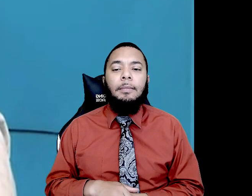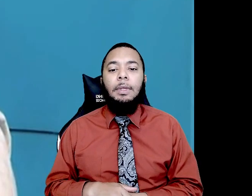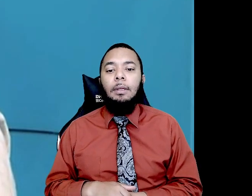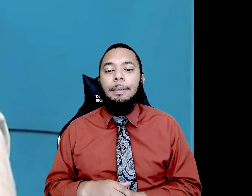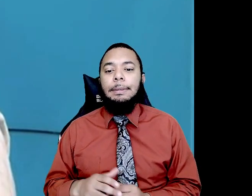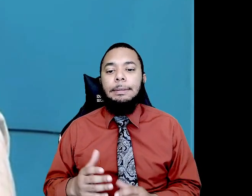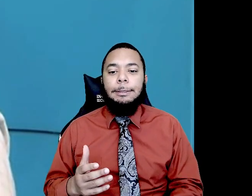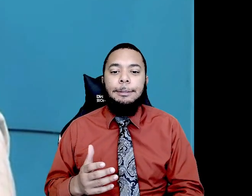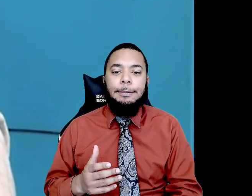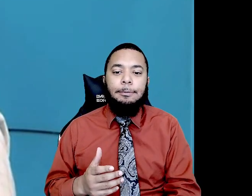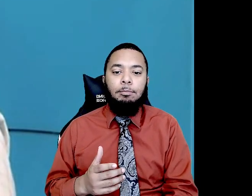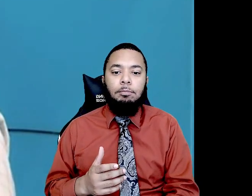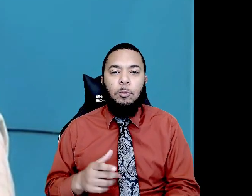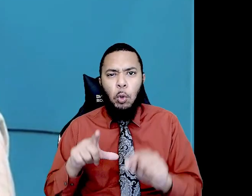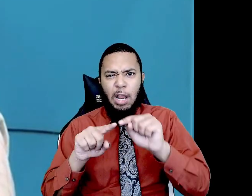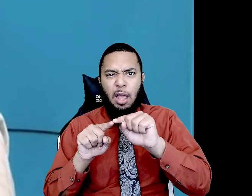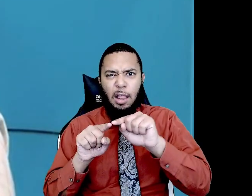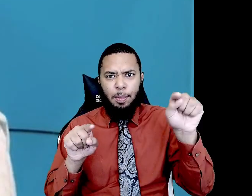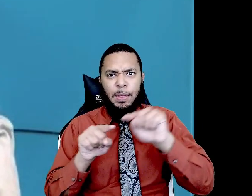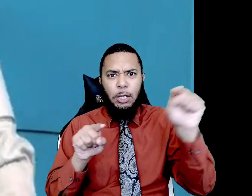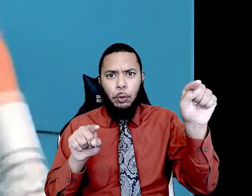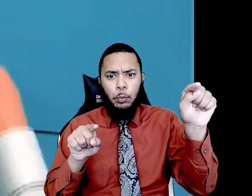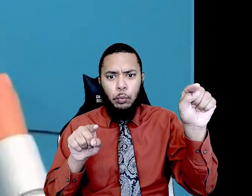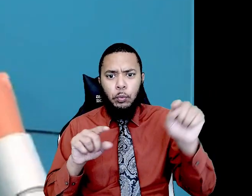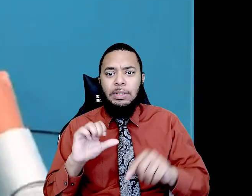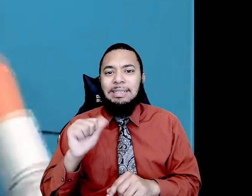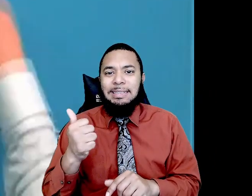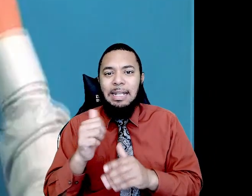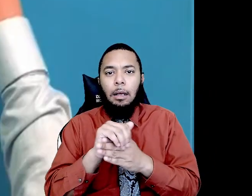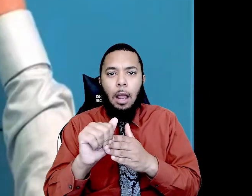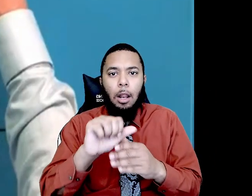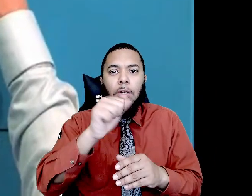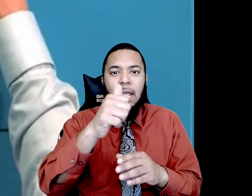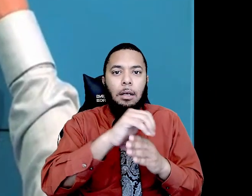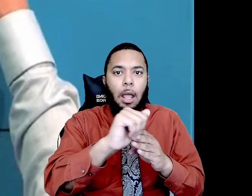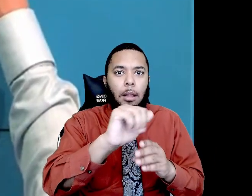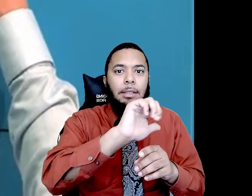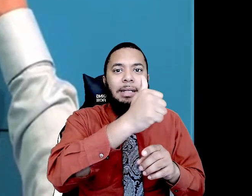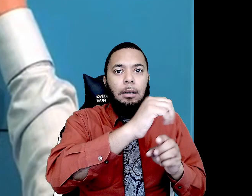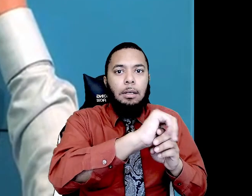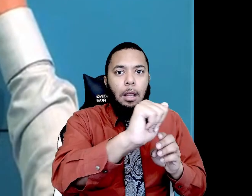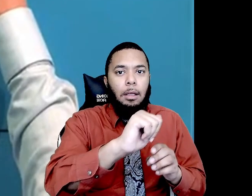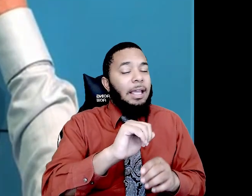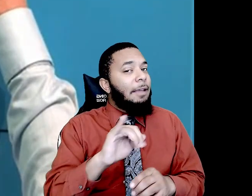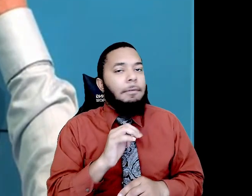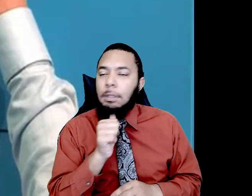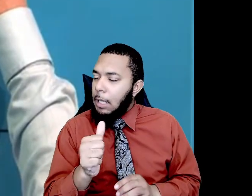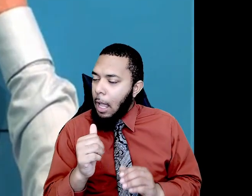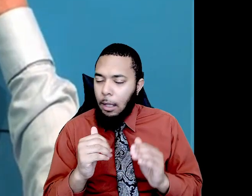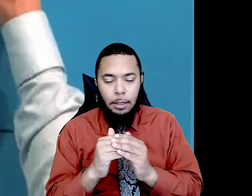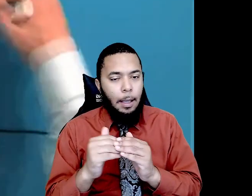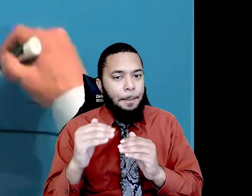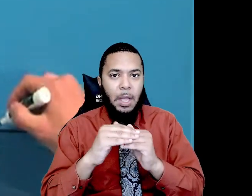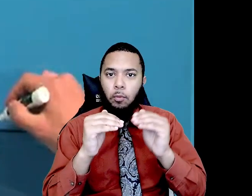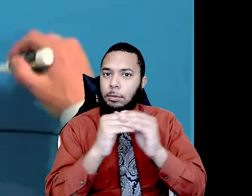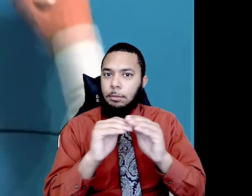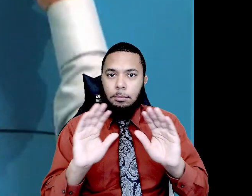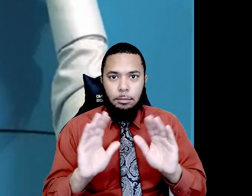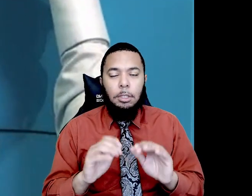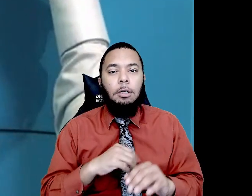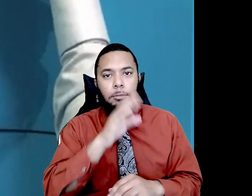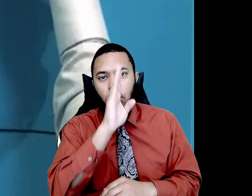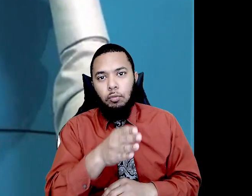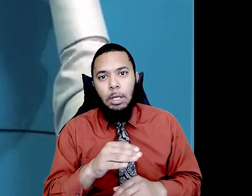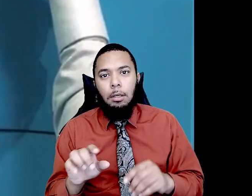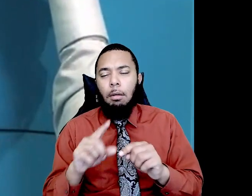a $10 growth each year if we were not compounding, right? It would